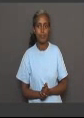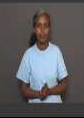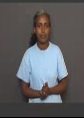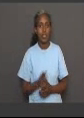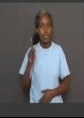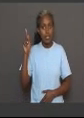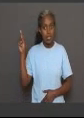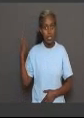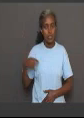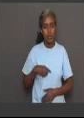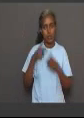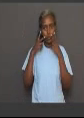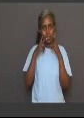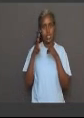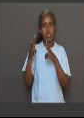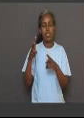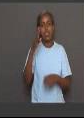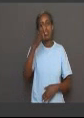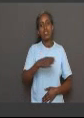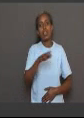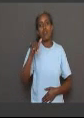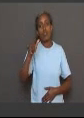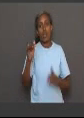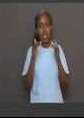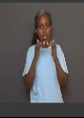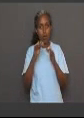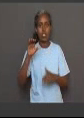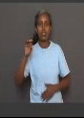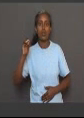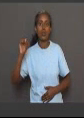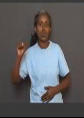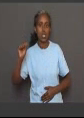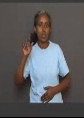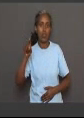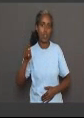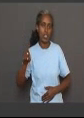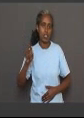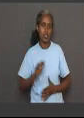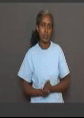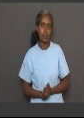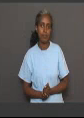Here we see the graph of y equals cosine of x.